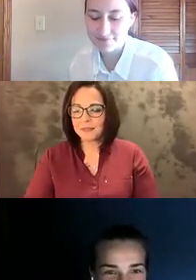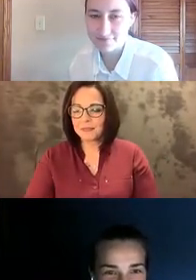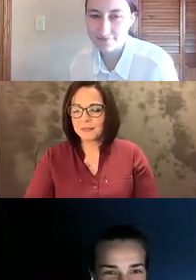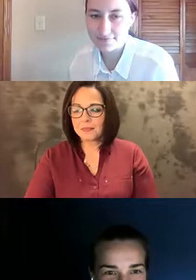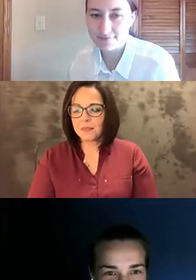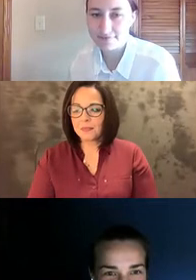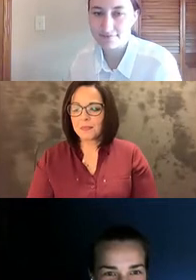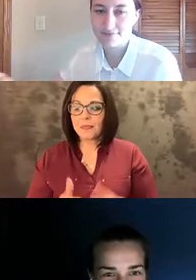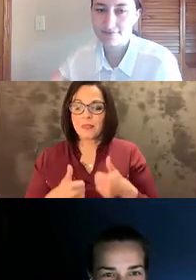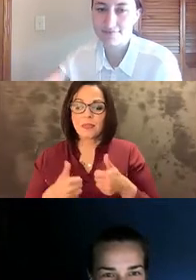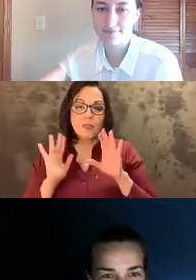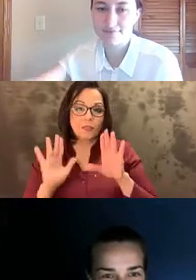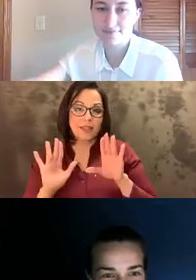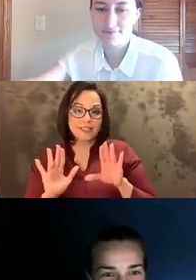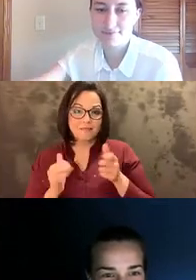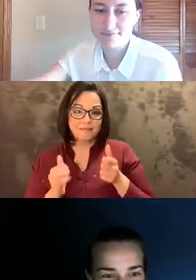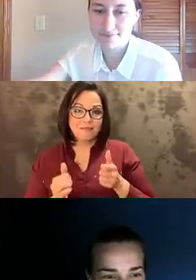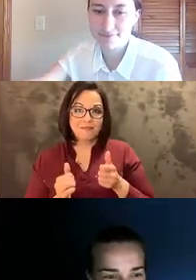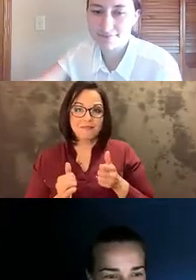Great.